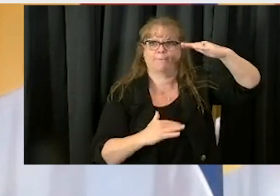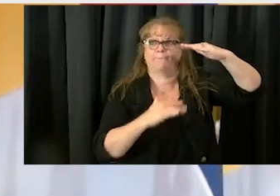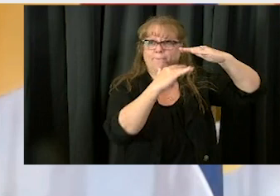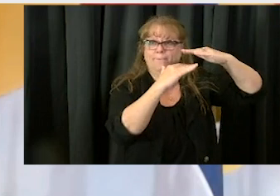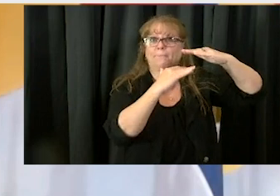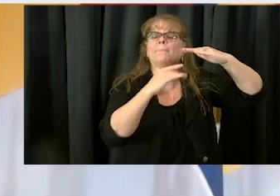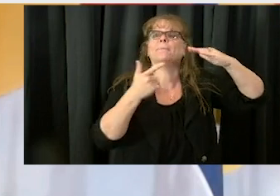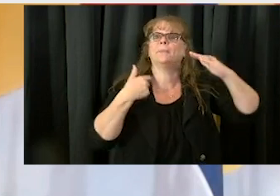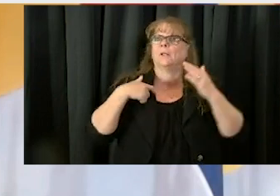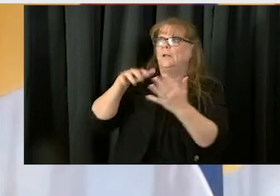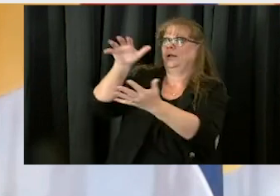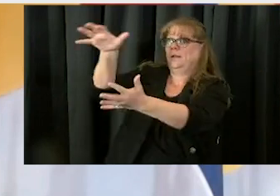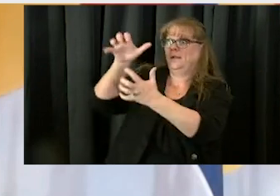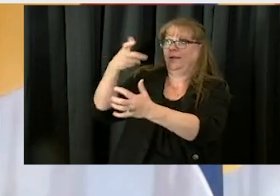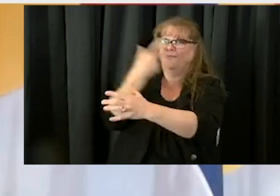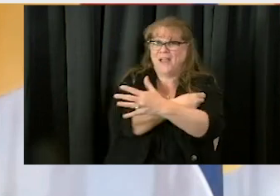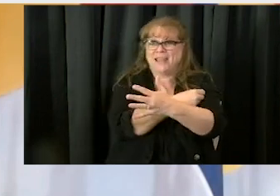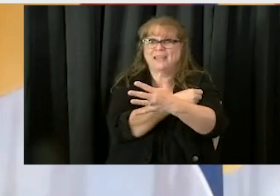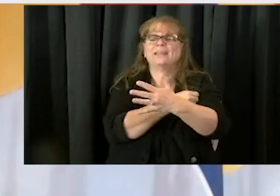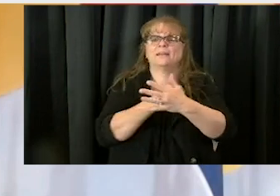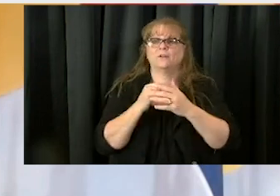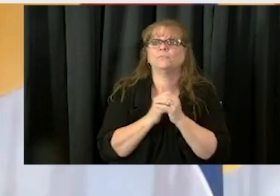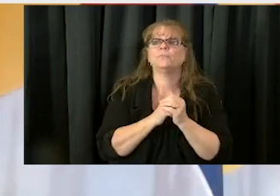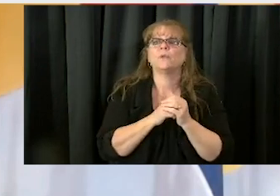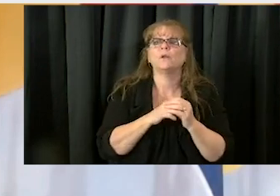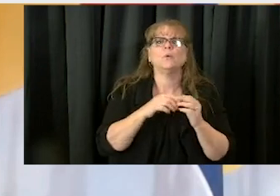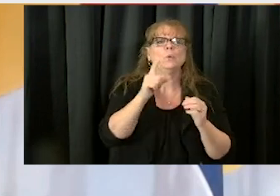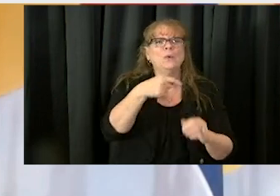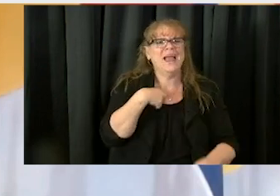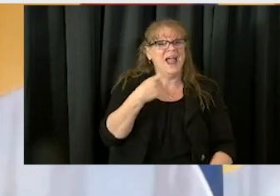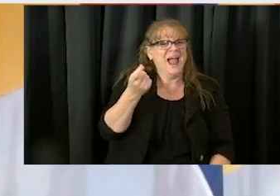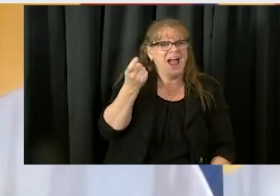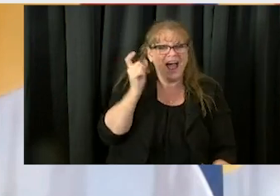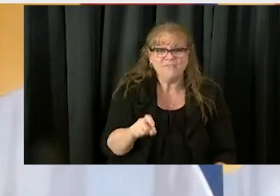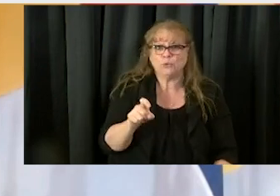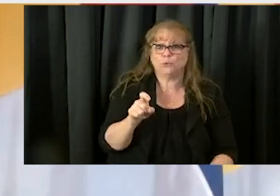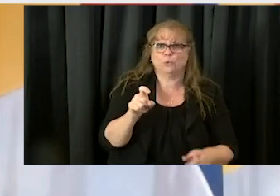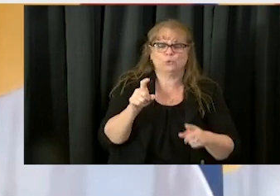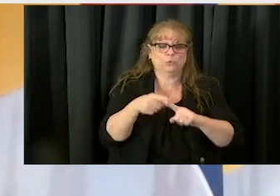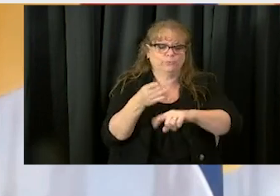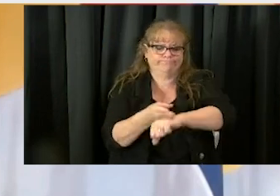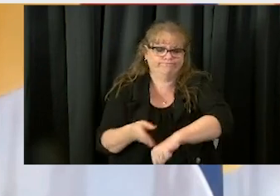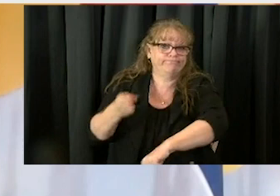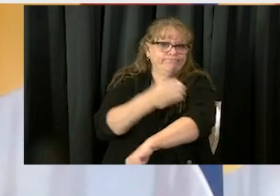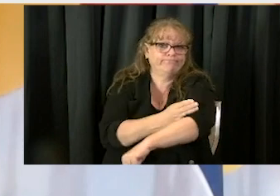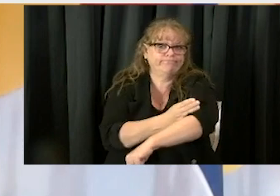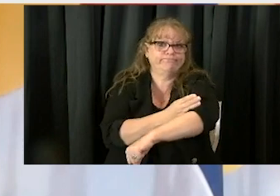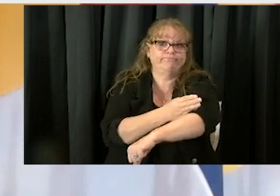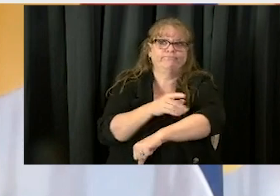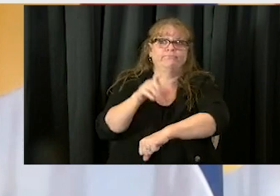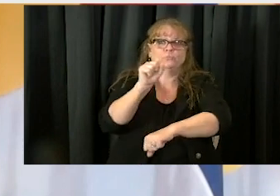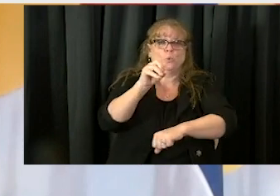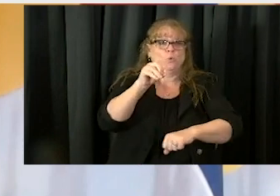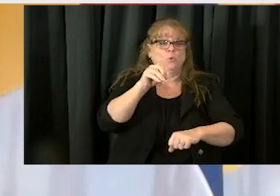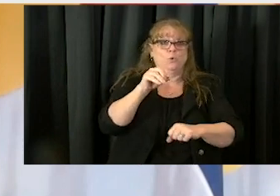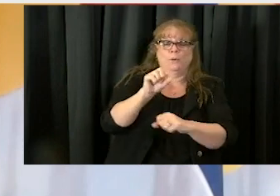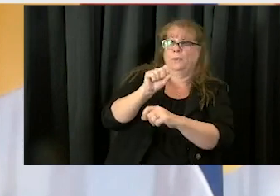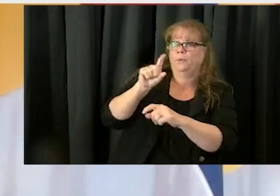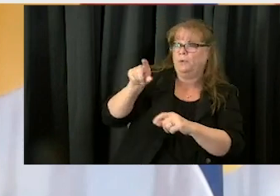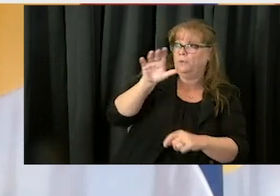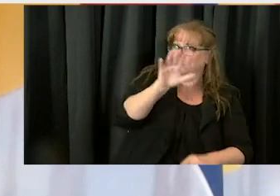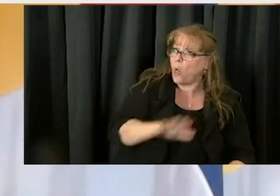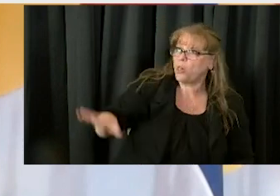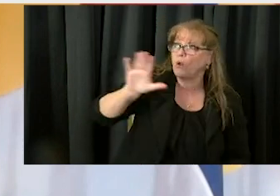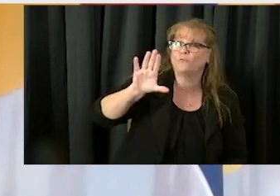in Colorado. The entire nation needs to do much better. And today we're going to talk about some of the steps we're taking to do an even better job